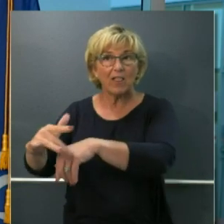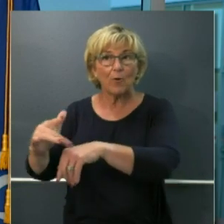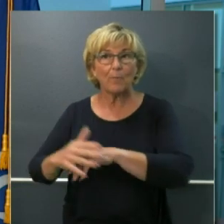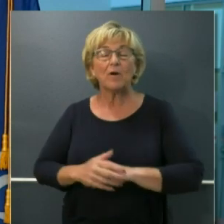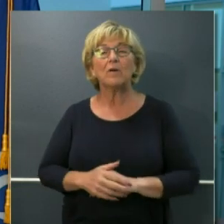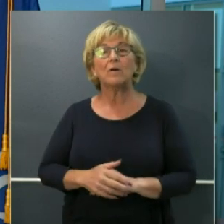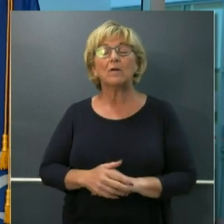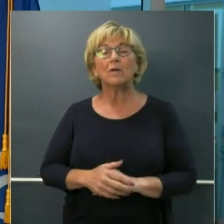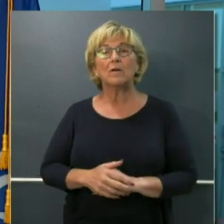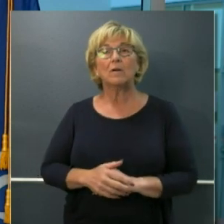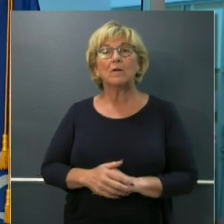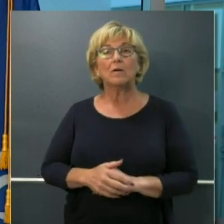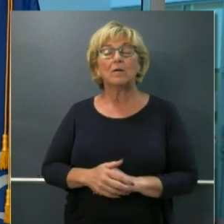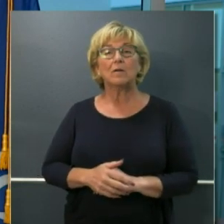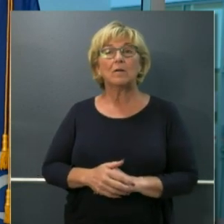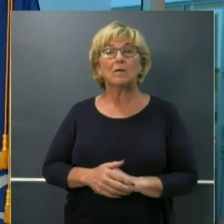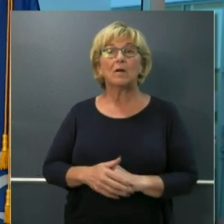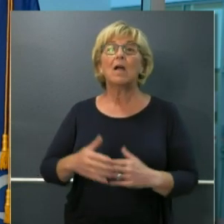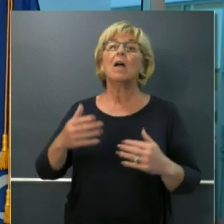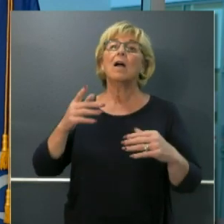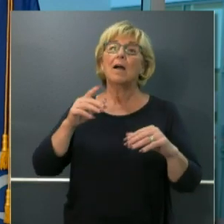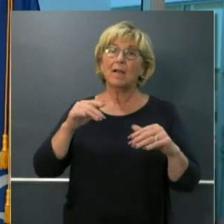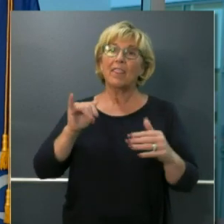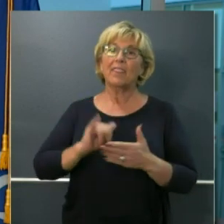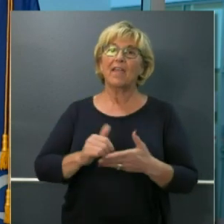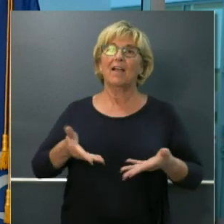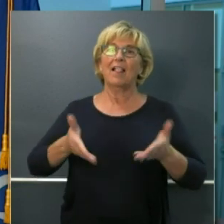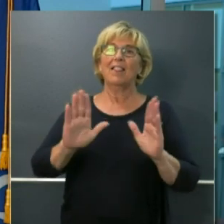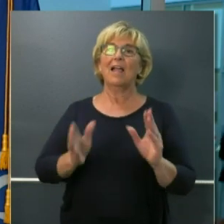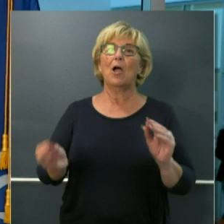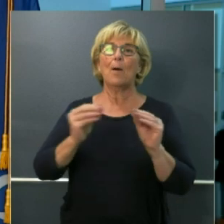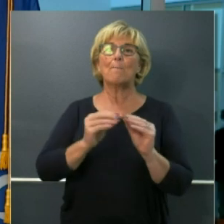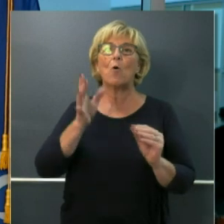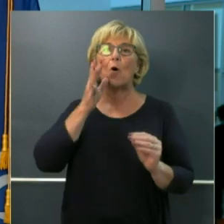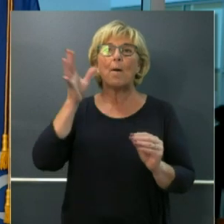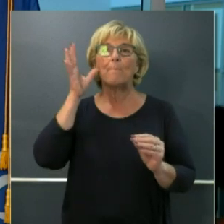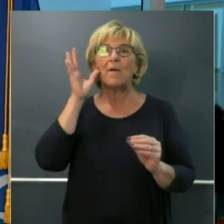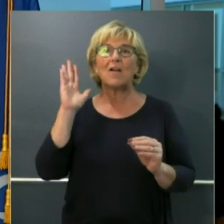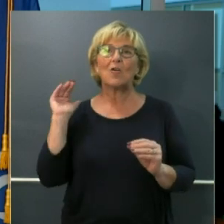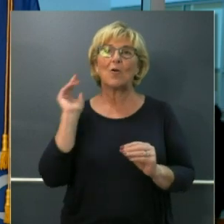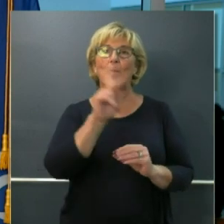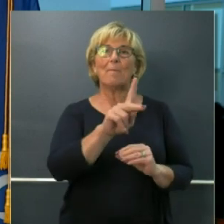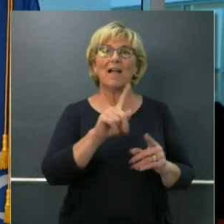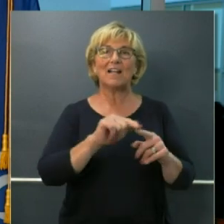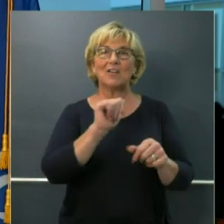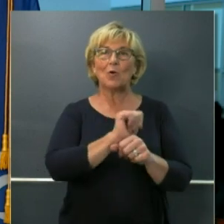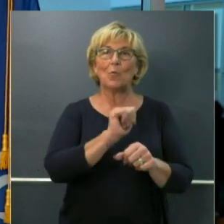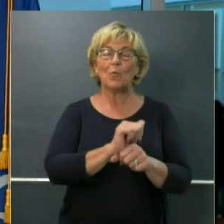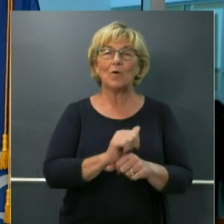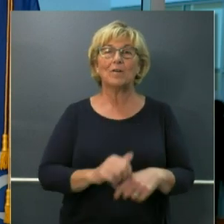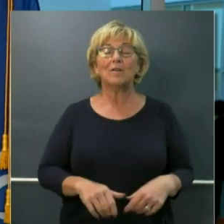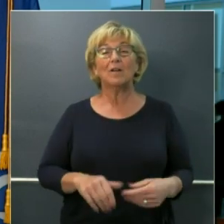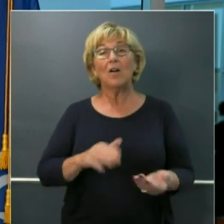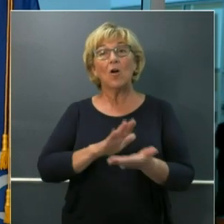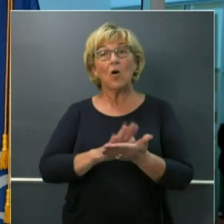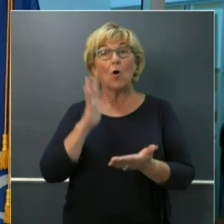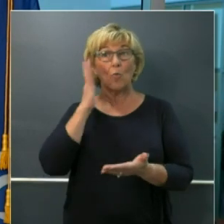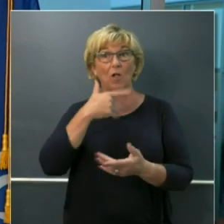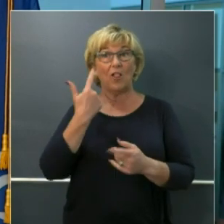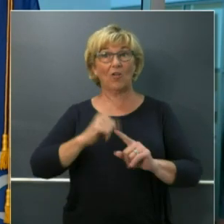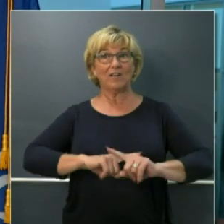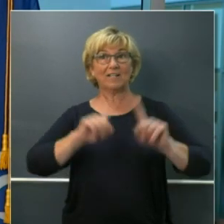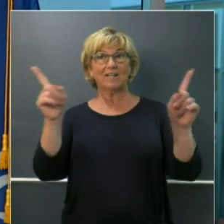also makes it more possible for parents to go back to work. So school will look very different. But we really are focusing